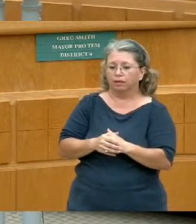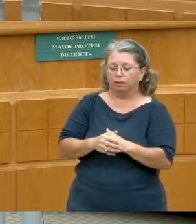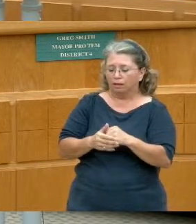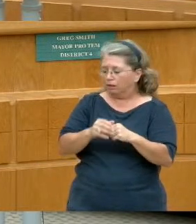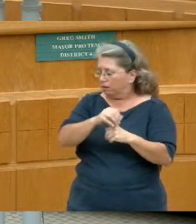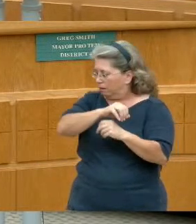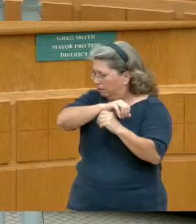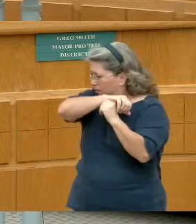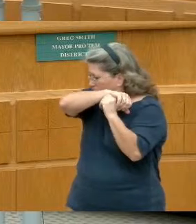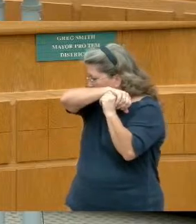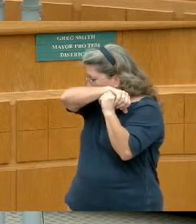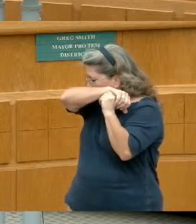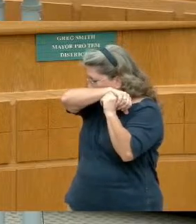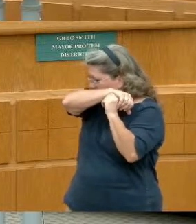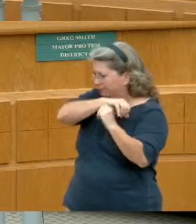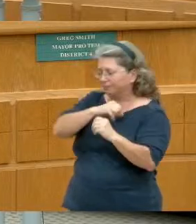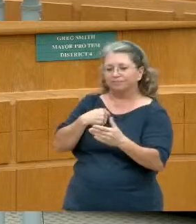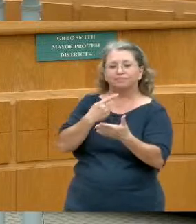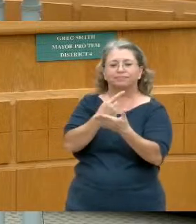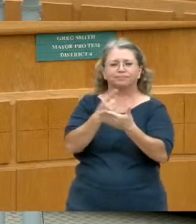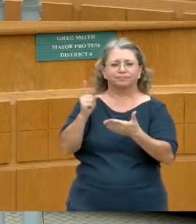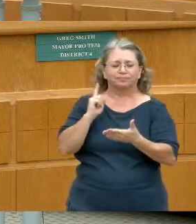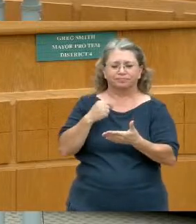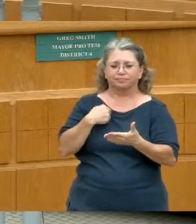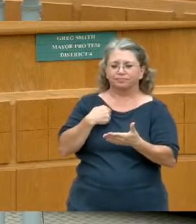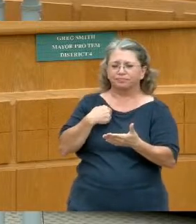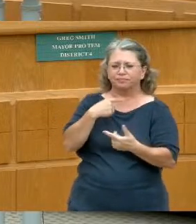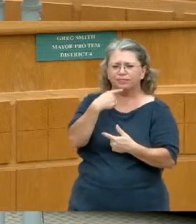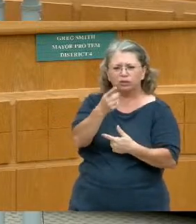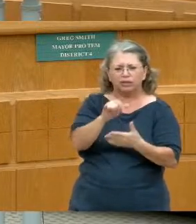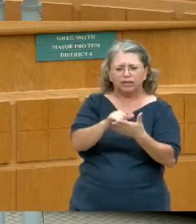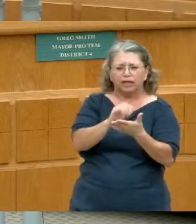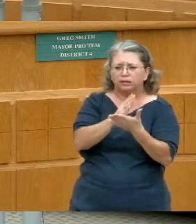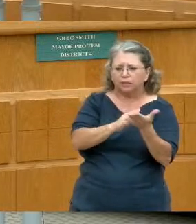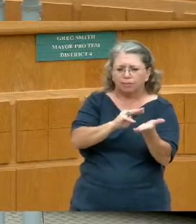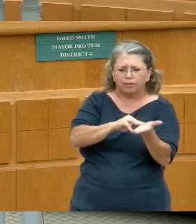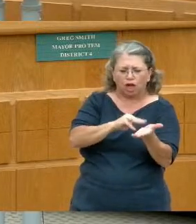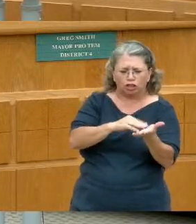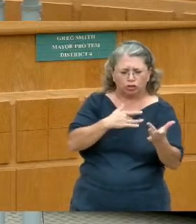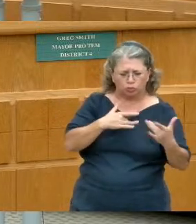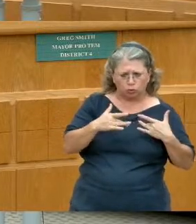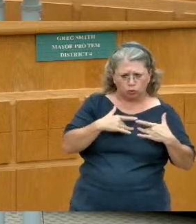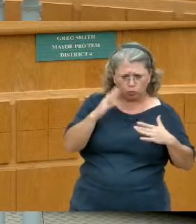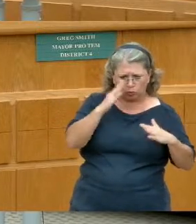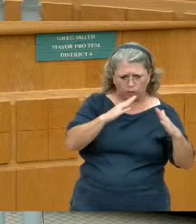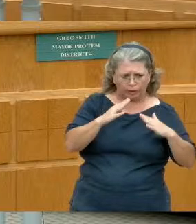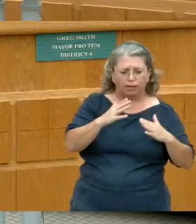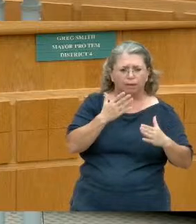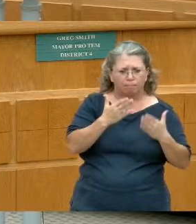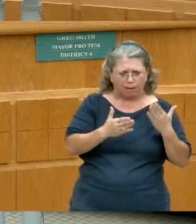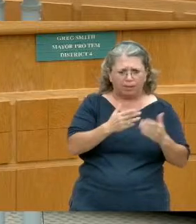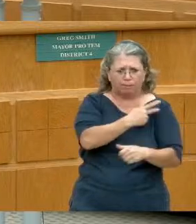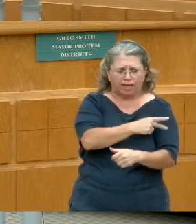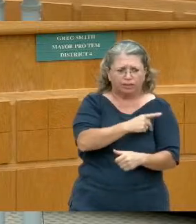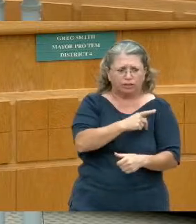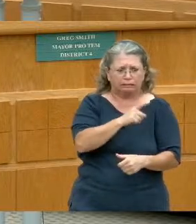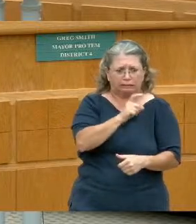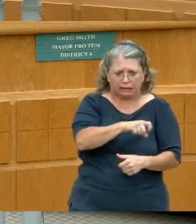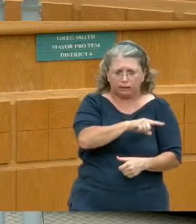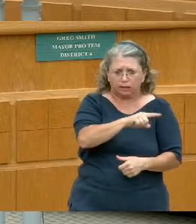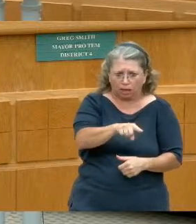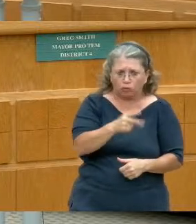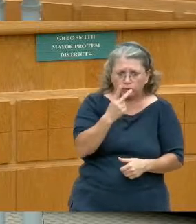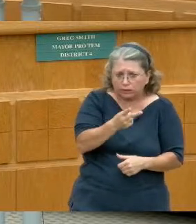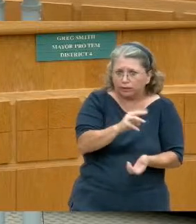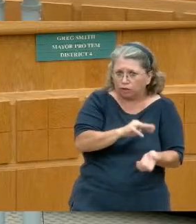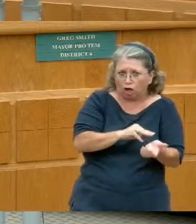be seen even though they needed to be seen. I think we've all seen the news reports where there's a remarkable decline in the